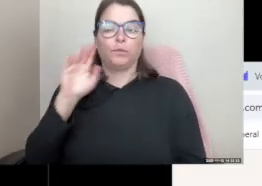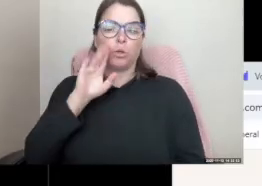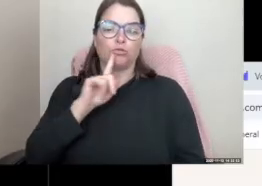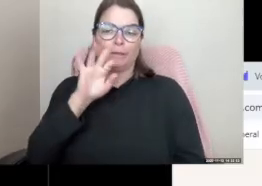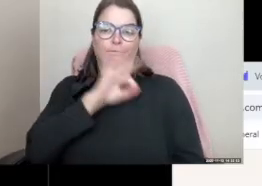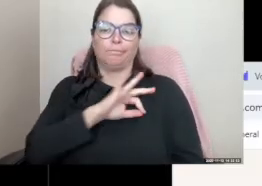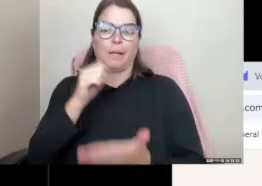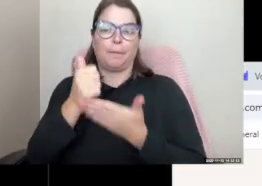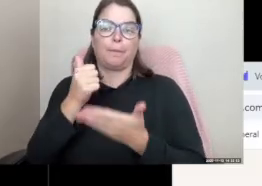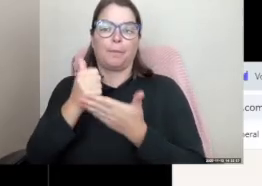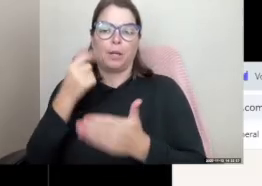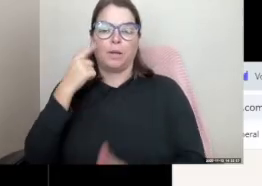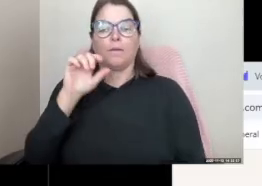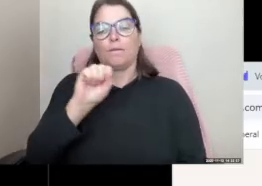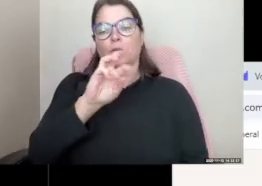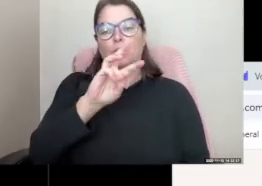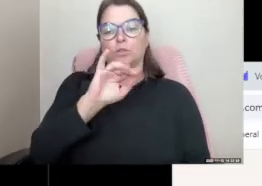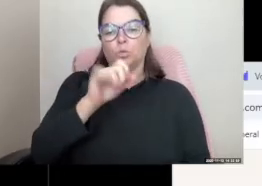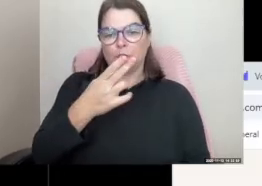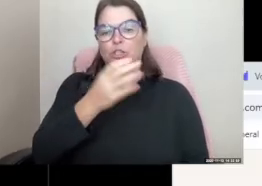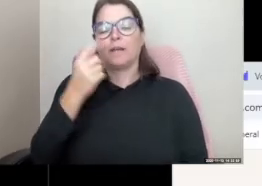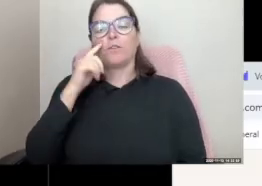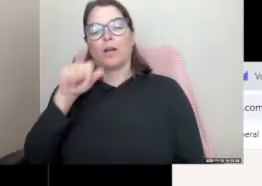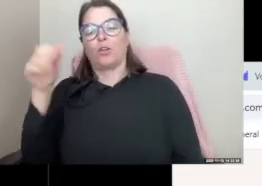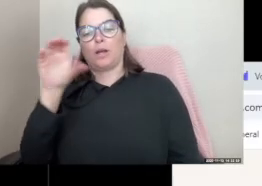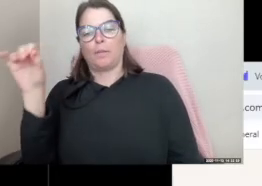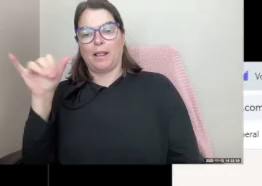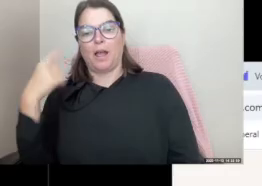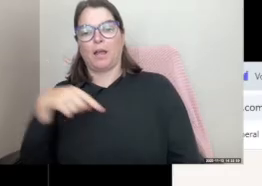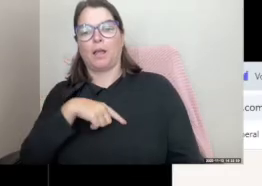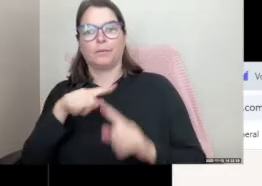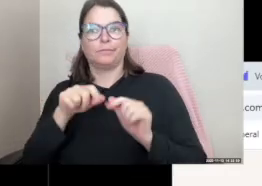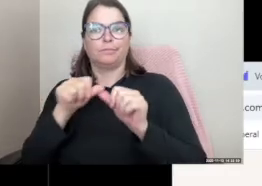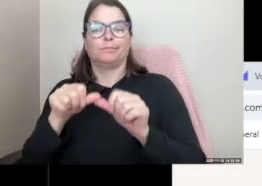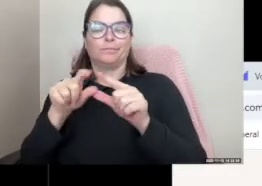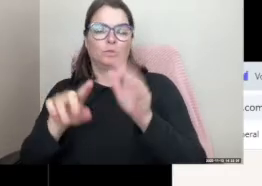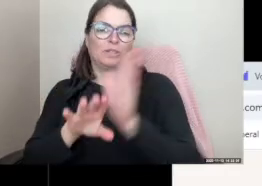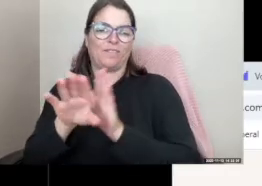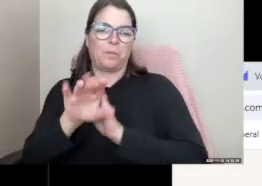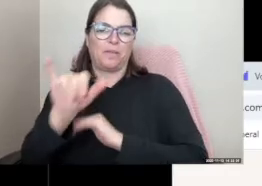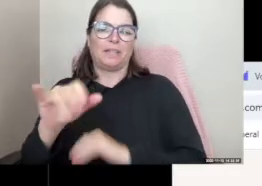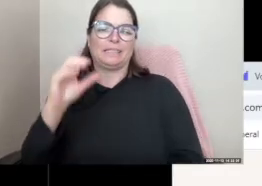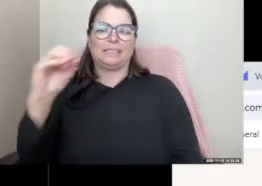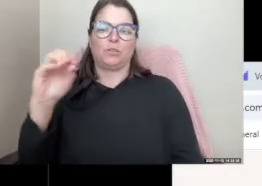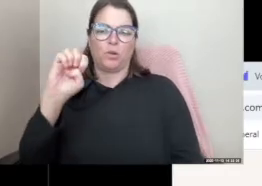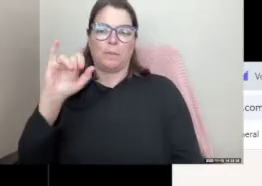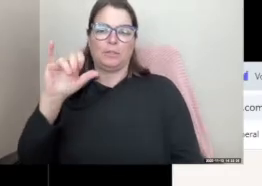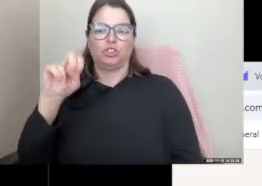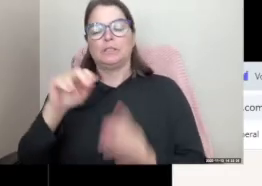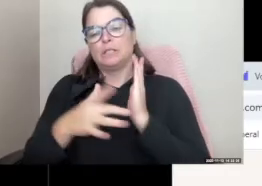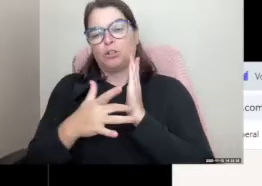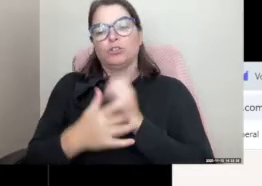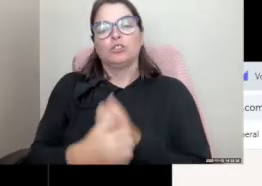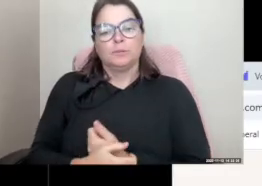without programs like Shift. So to really summarize here, I think greater funding at all for programs